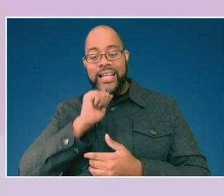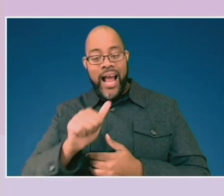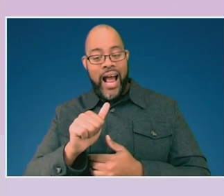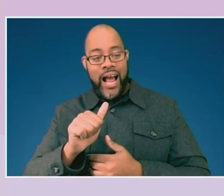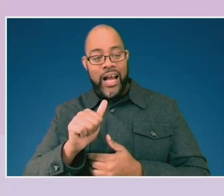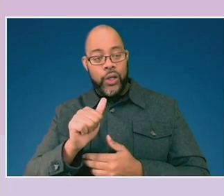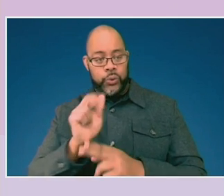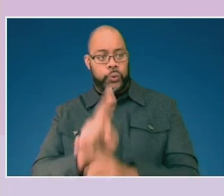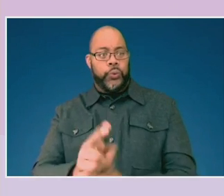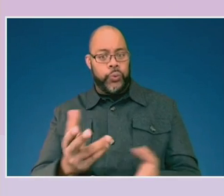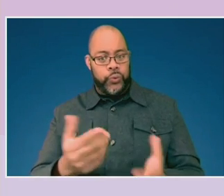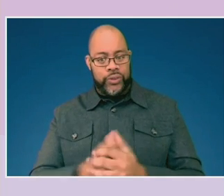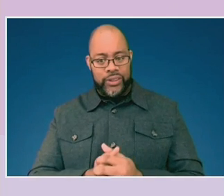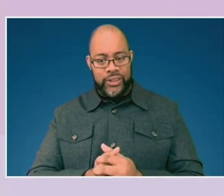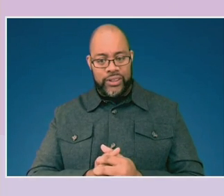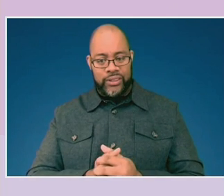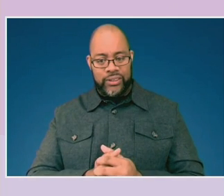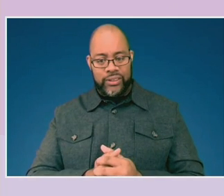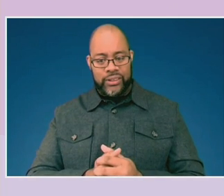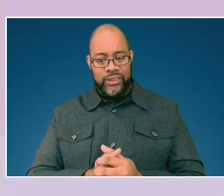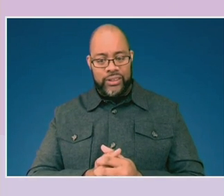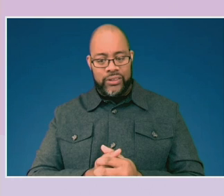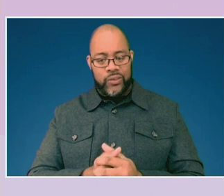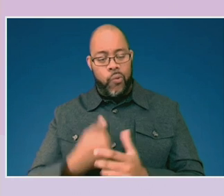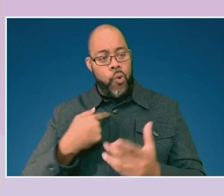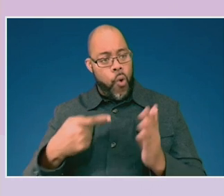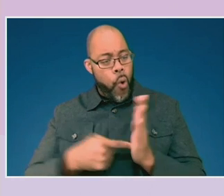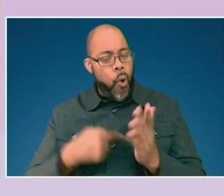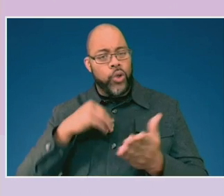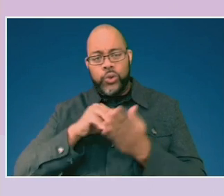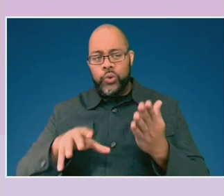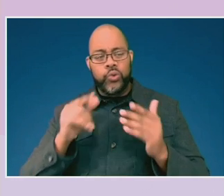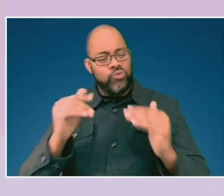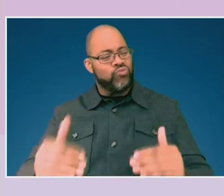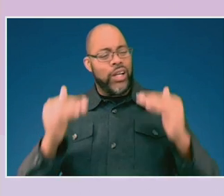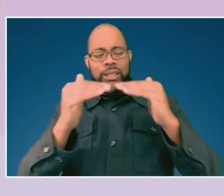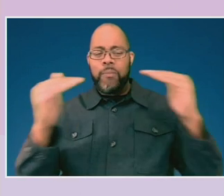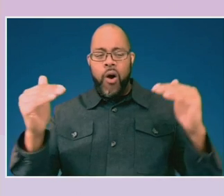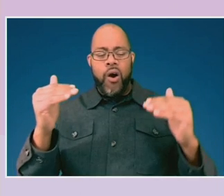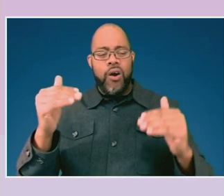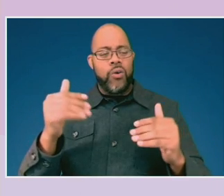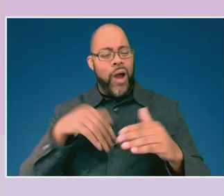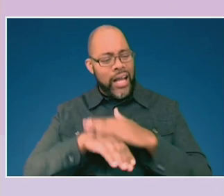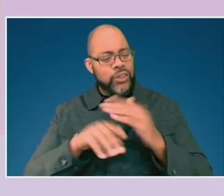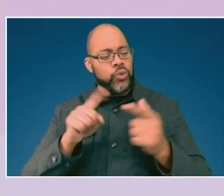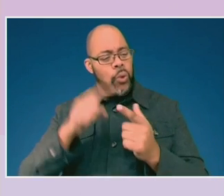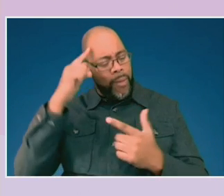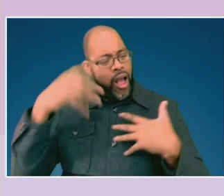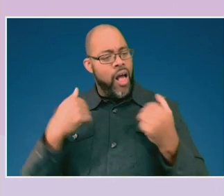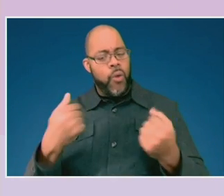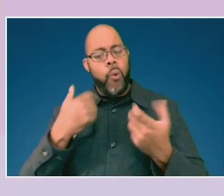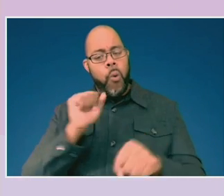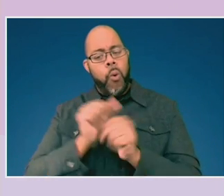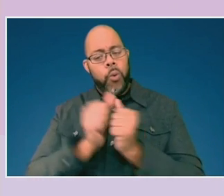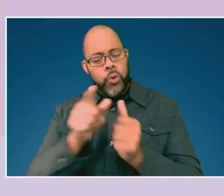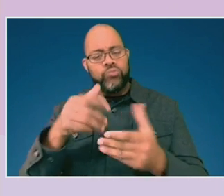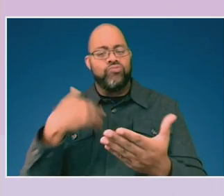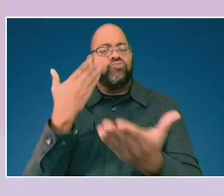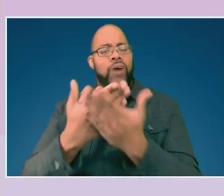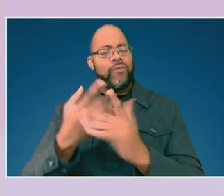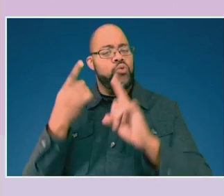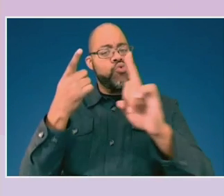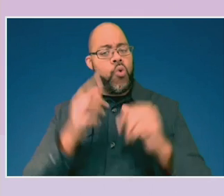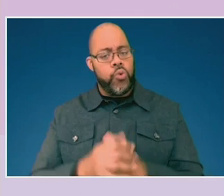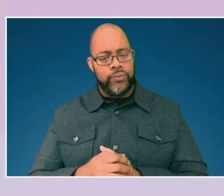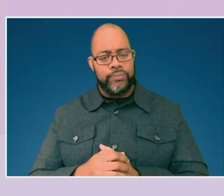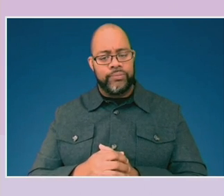into. We owe it to our students to raise the bar around access to mental health. And we want to work with you to get there. We